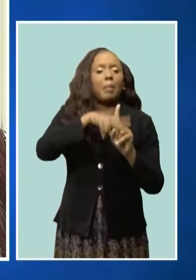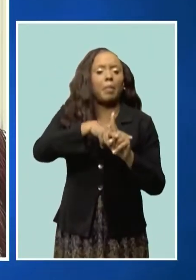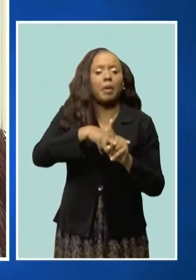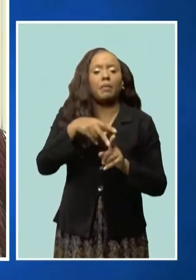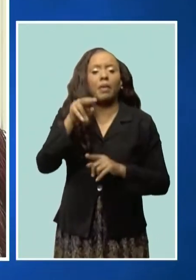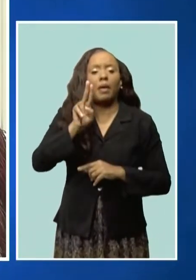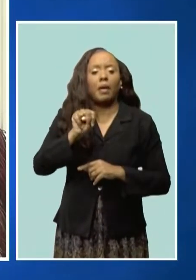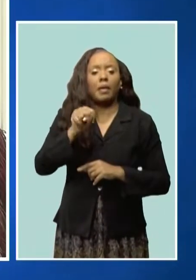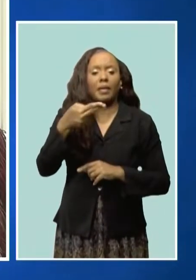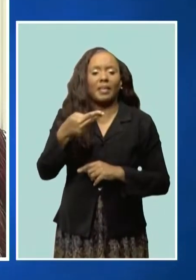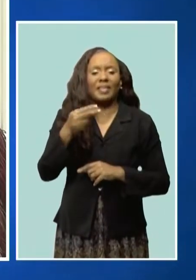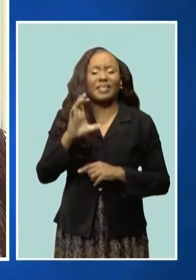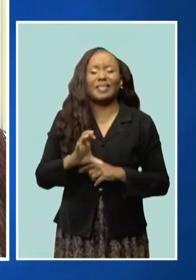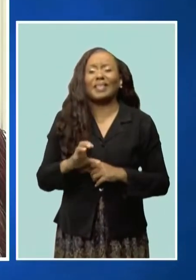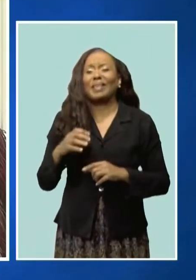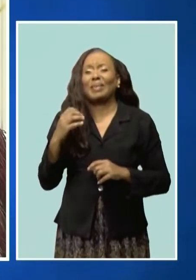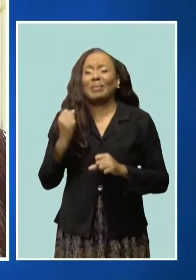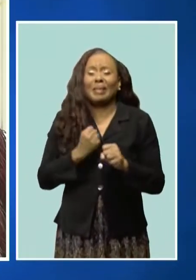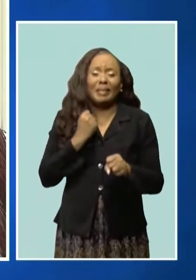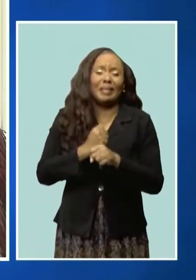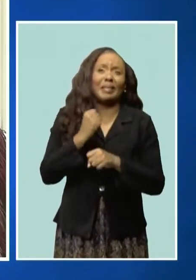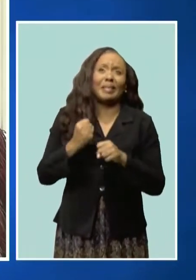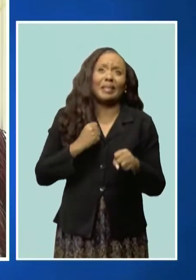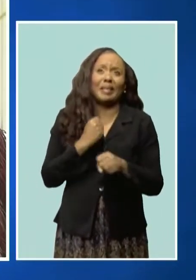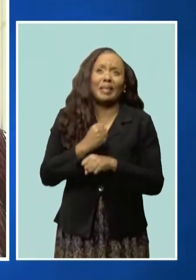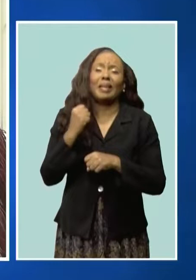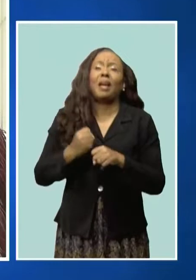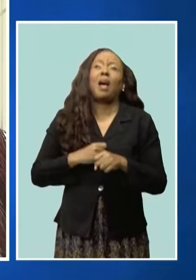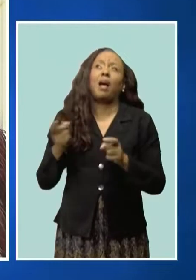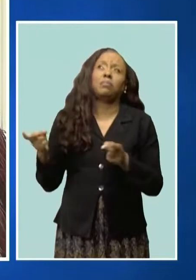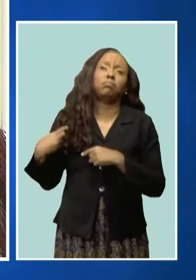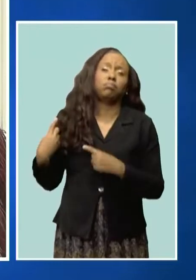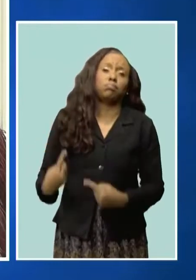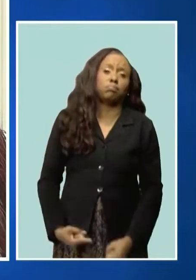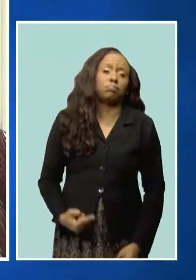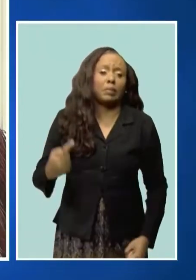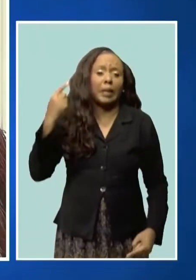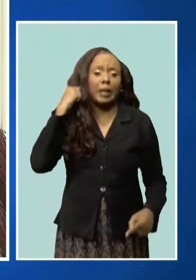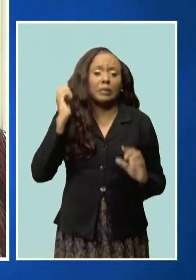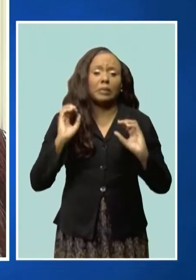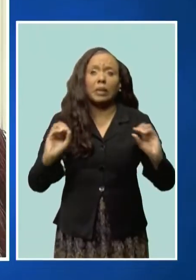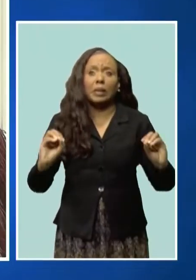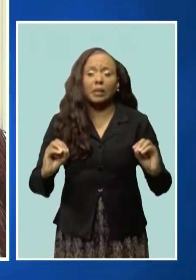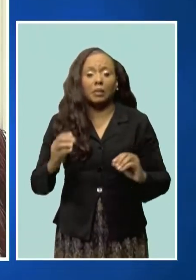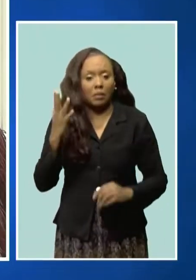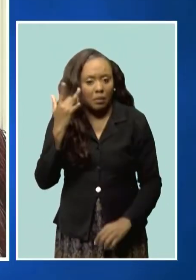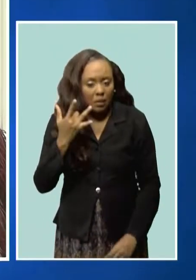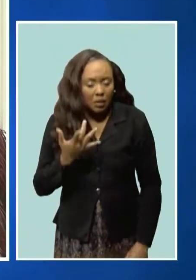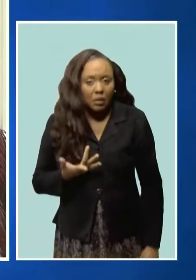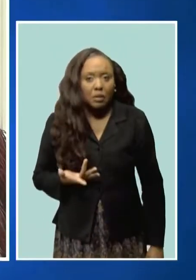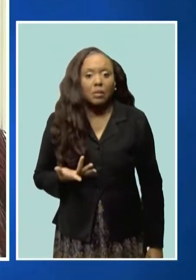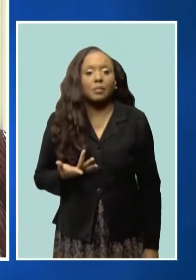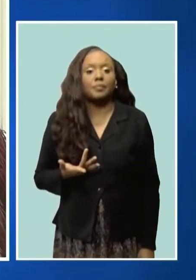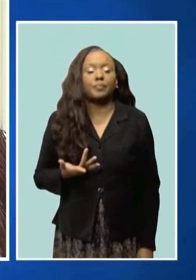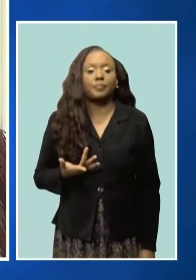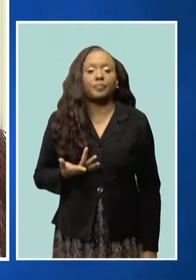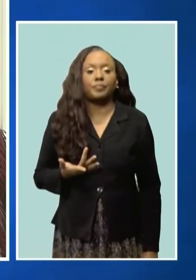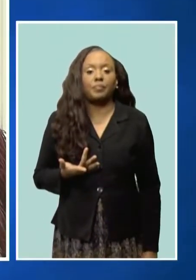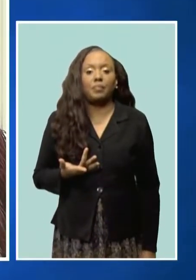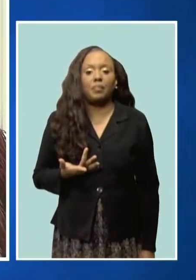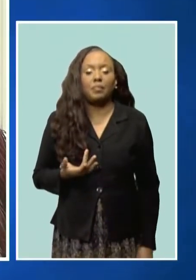years. You ain't hear nothing for years and years and years and years and years and years and years. Why is that?